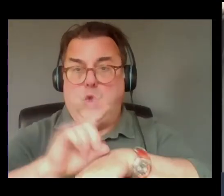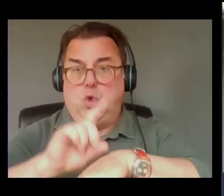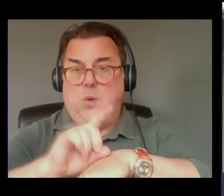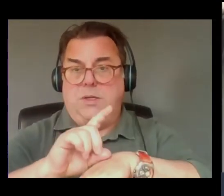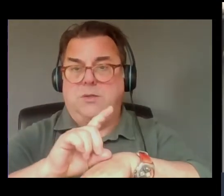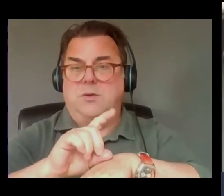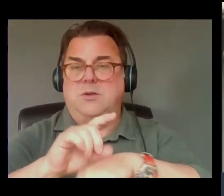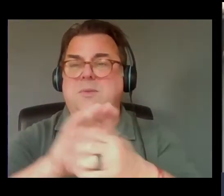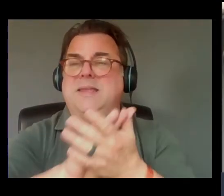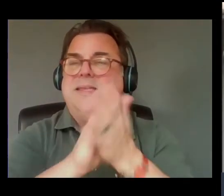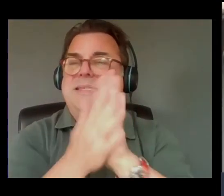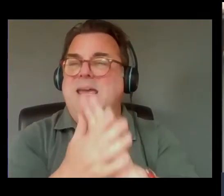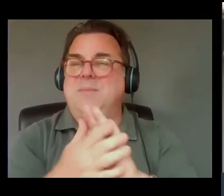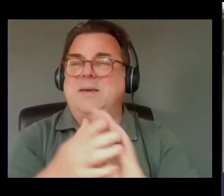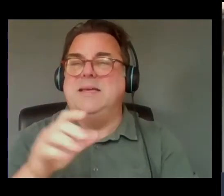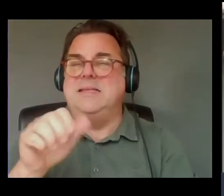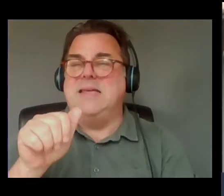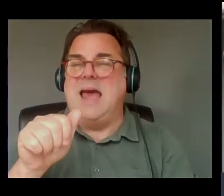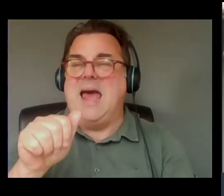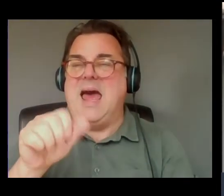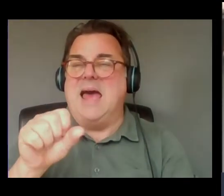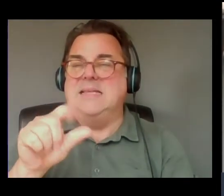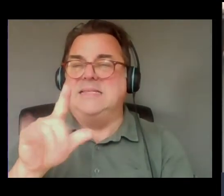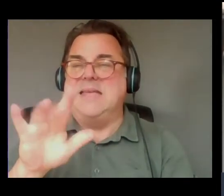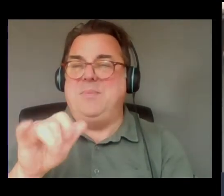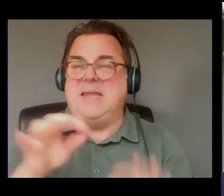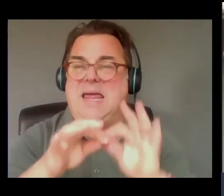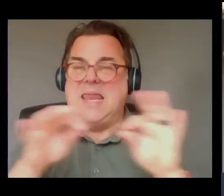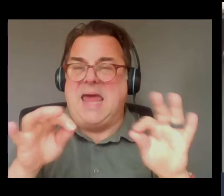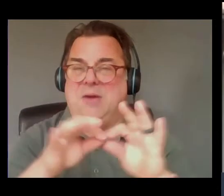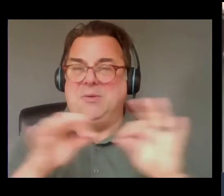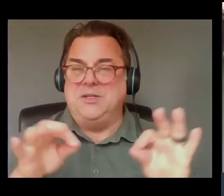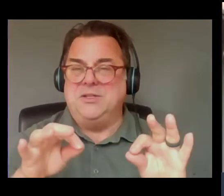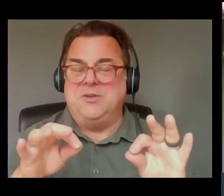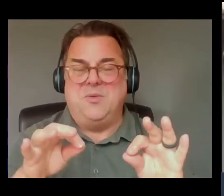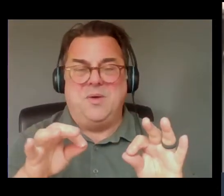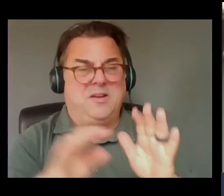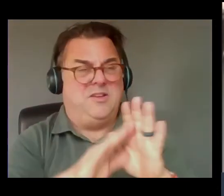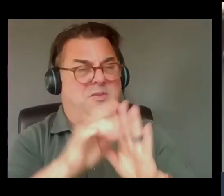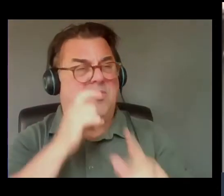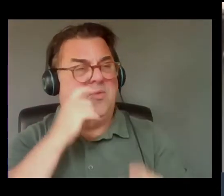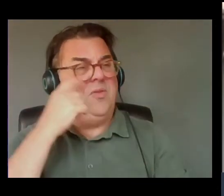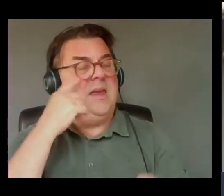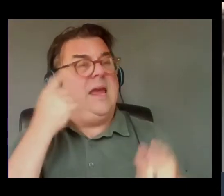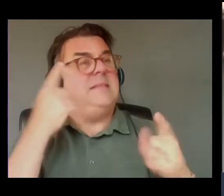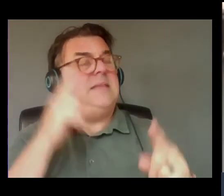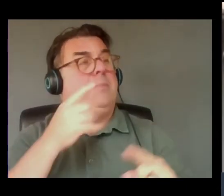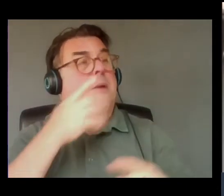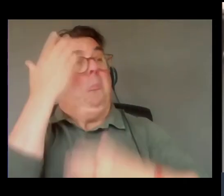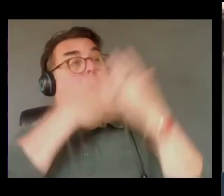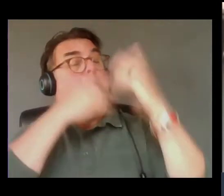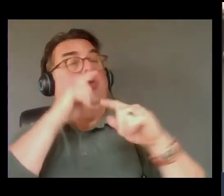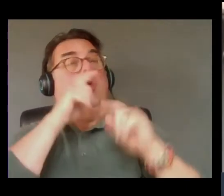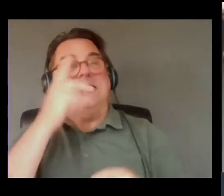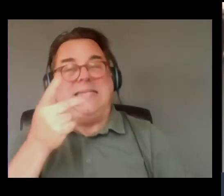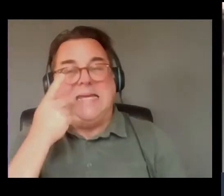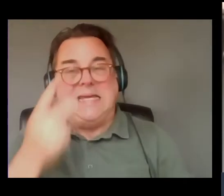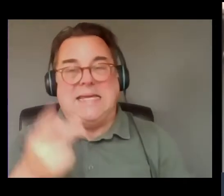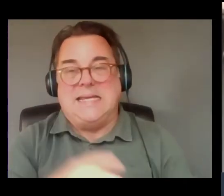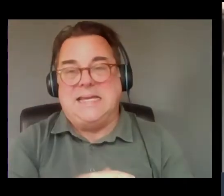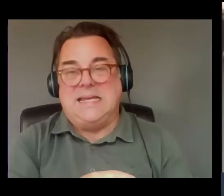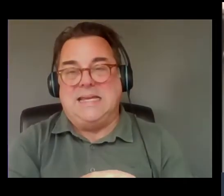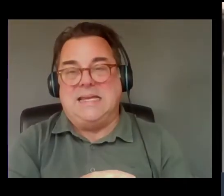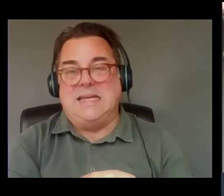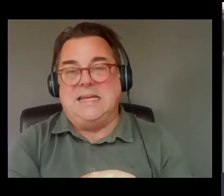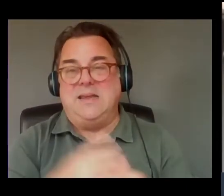assembly language, where we get to the point where developers just never think about this stuff. It's still happening under the hood, but you want